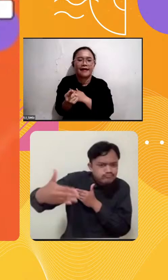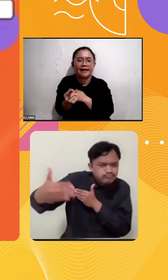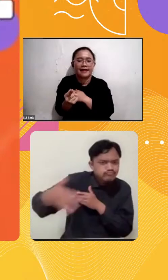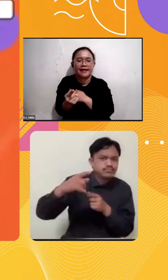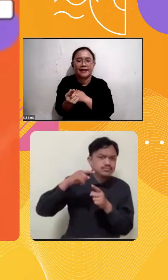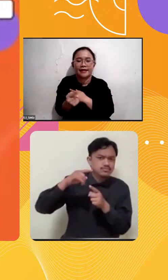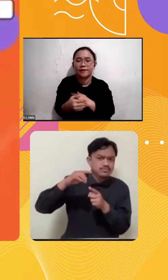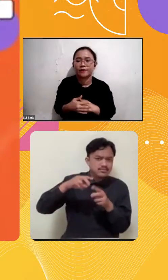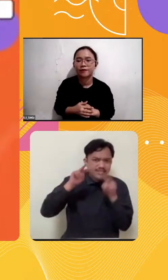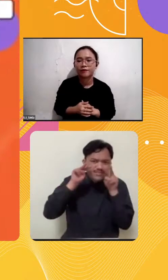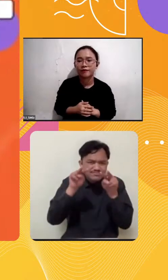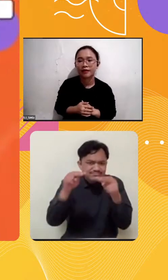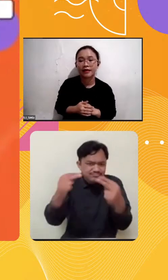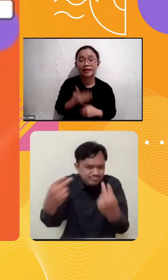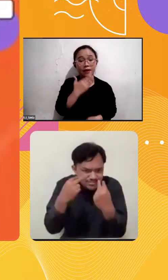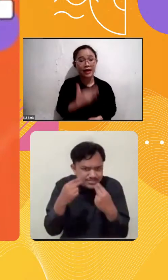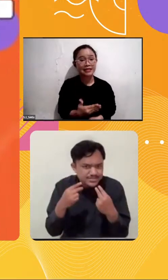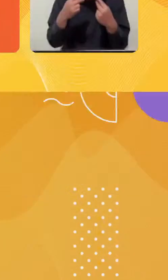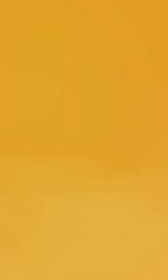Luxi. Thank you all.